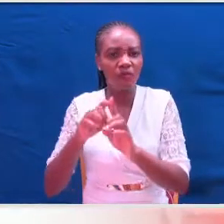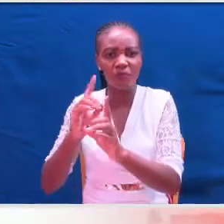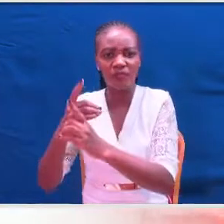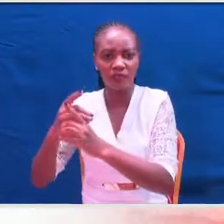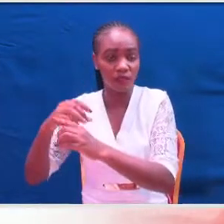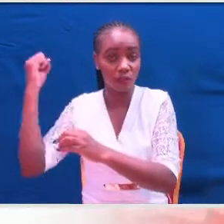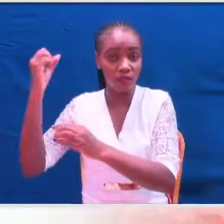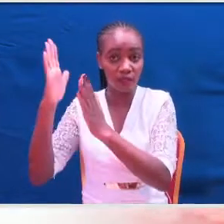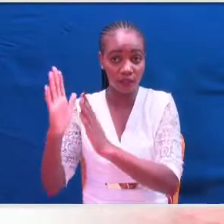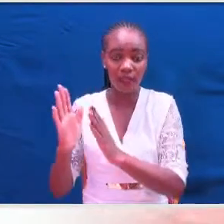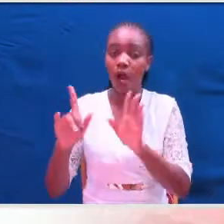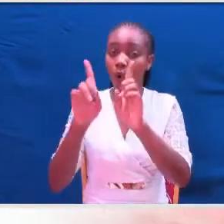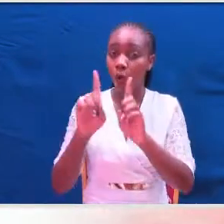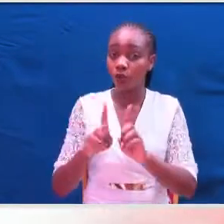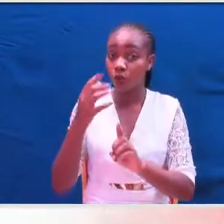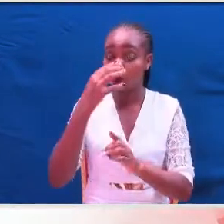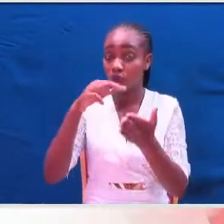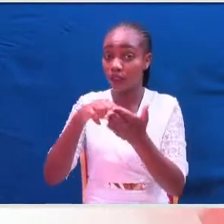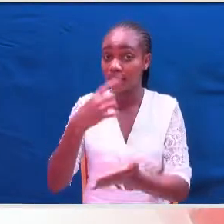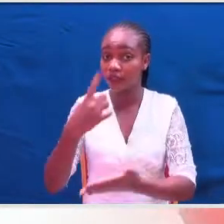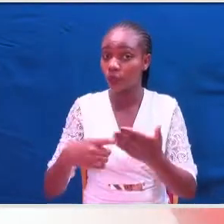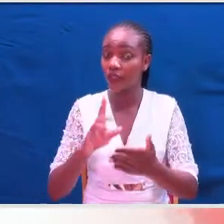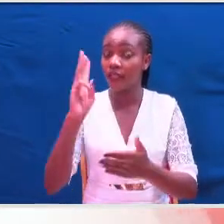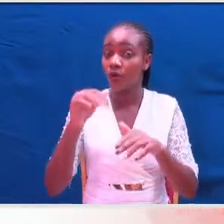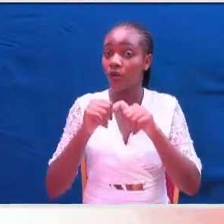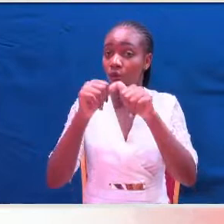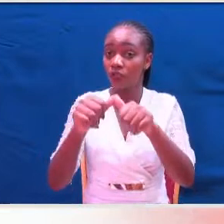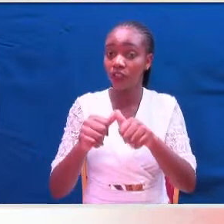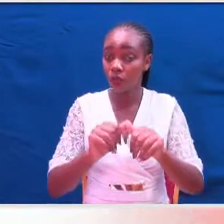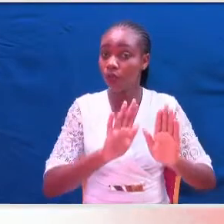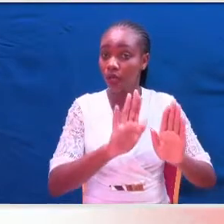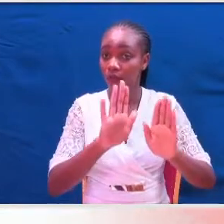its validity. Ruto has insisted that he will continue to rally